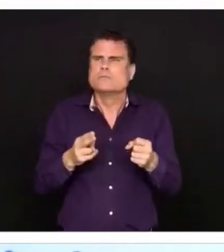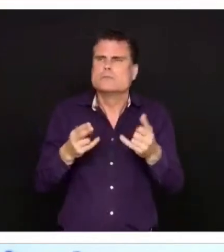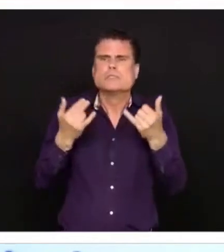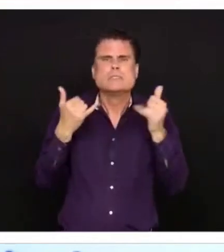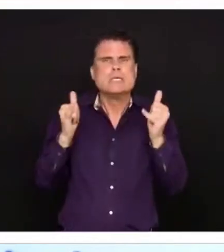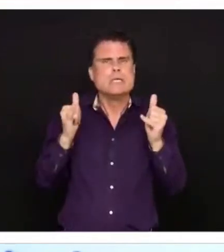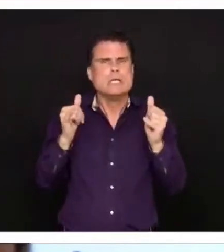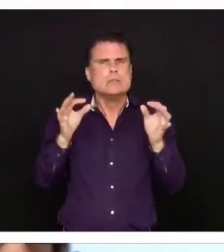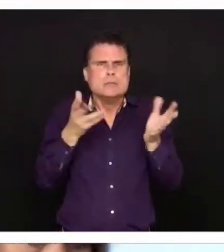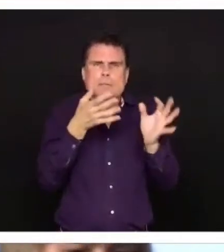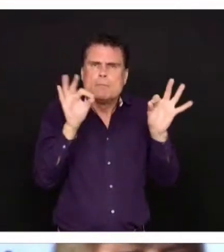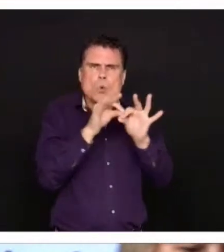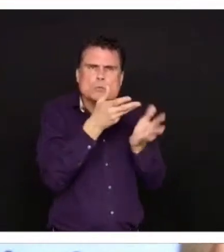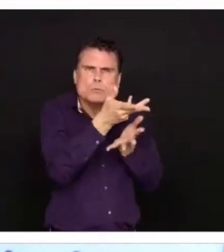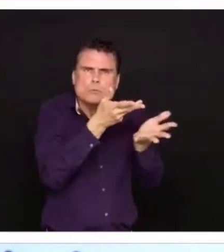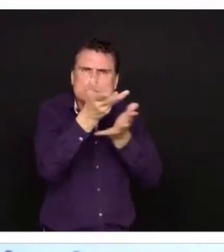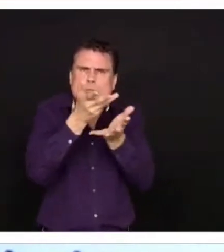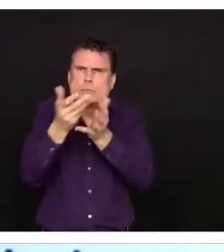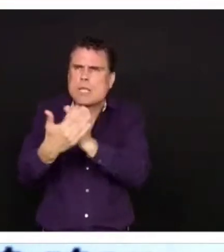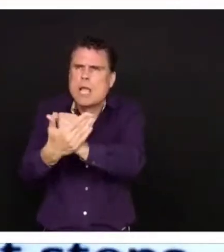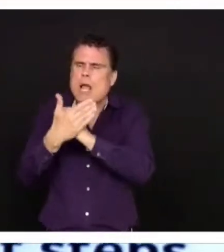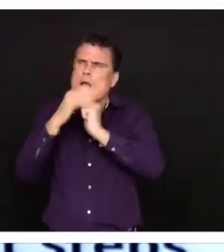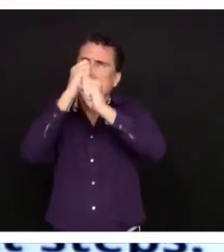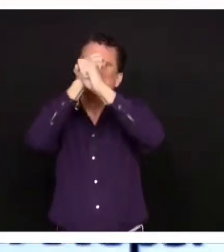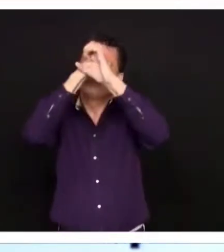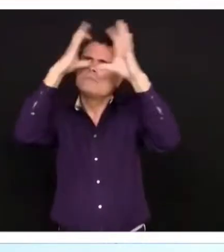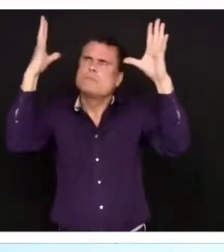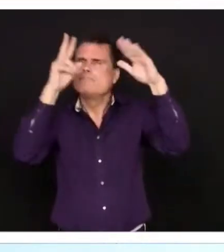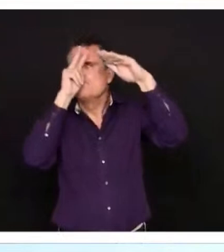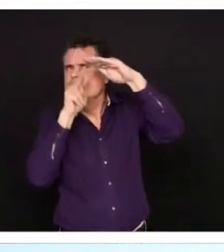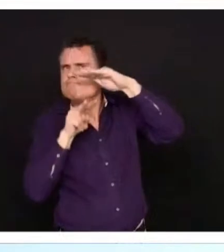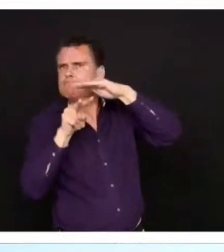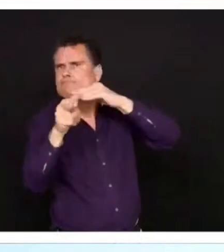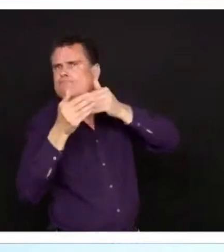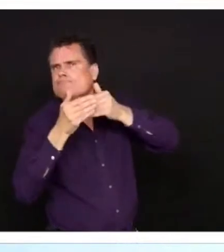Next question is from Mick Sweetman, CHLY. Go ahead, Mick.